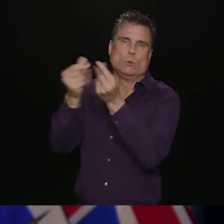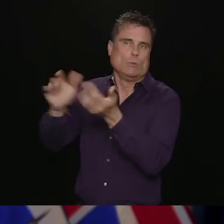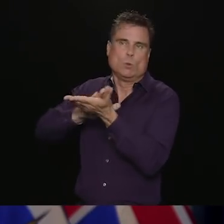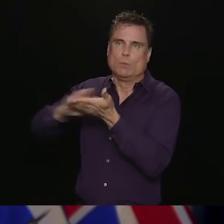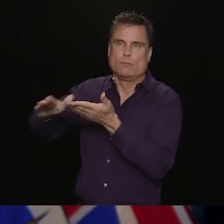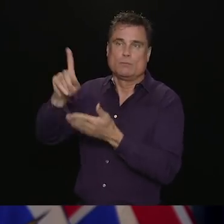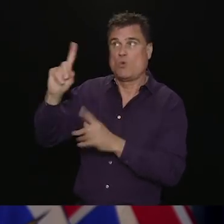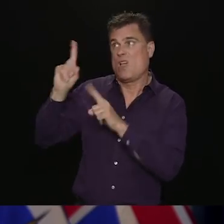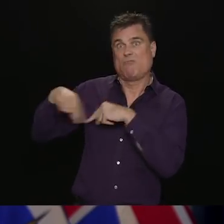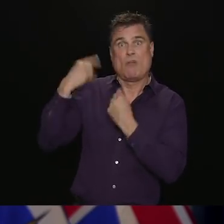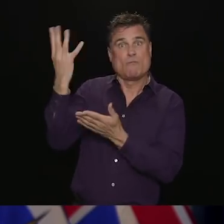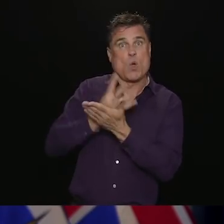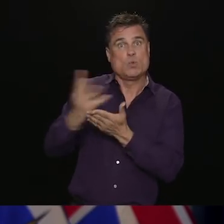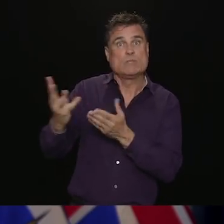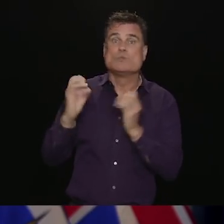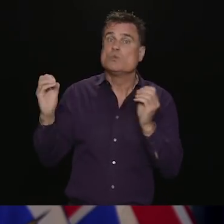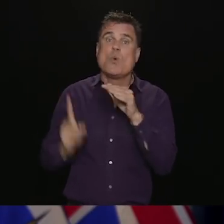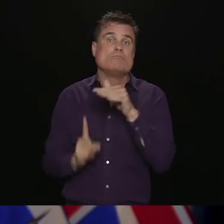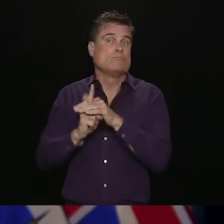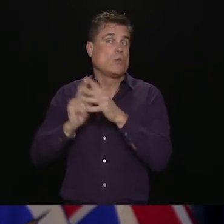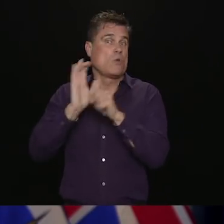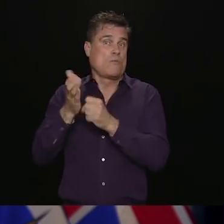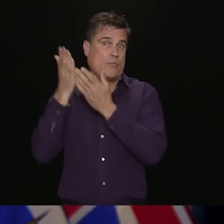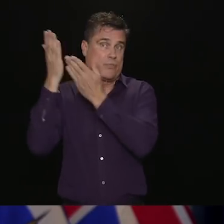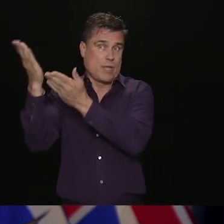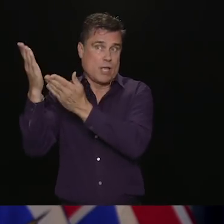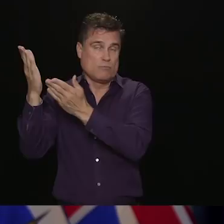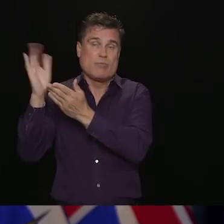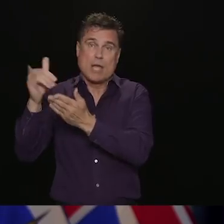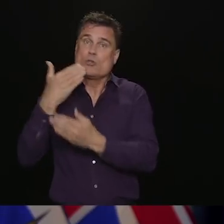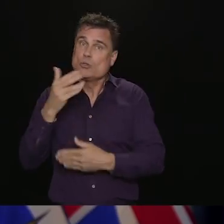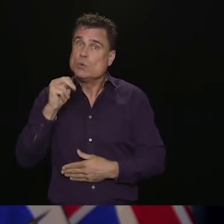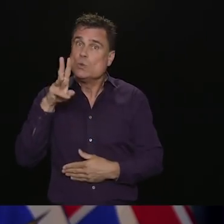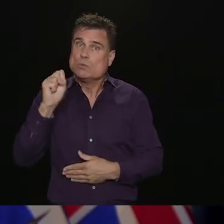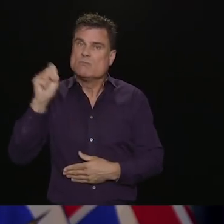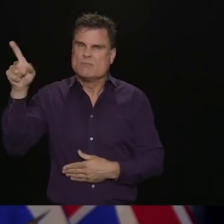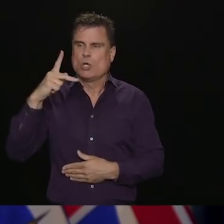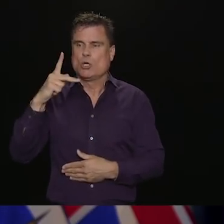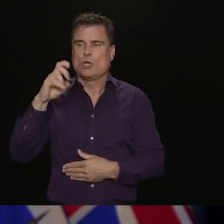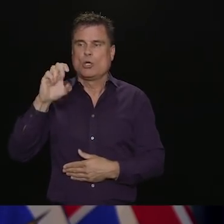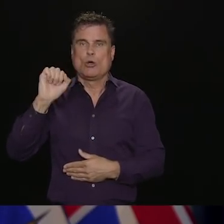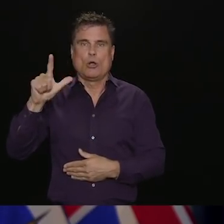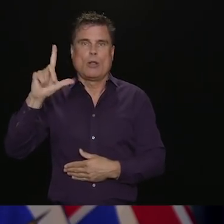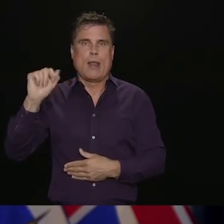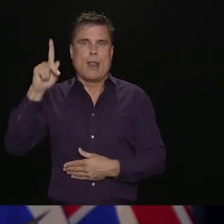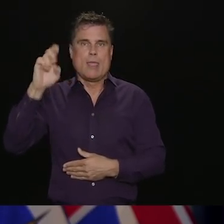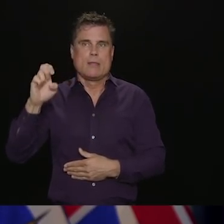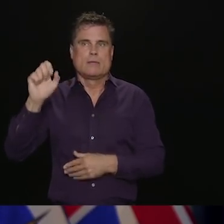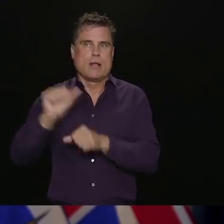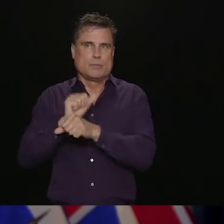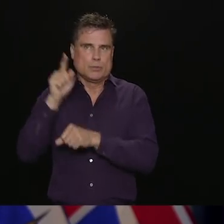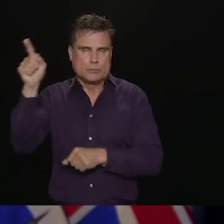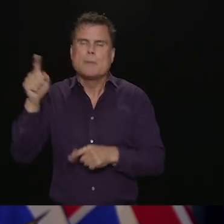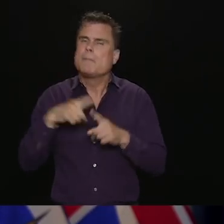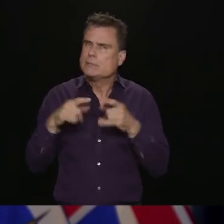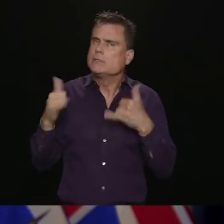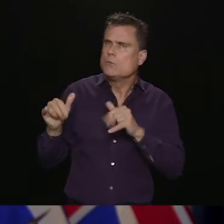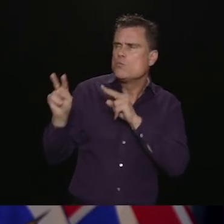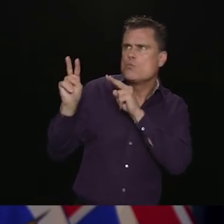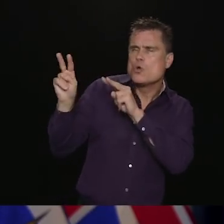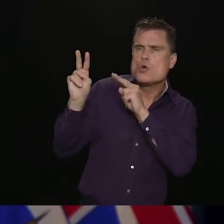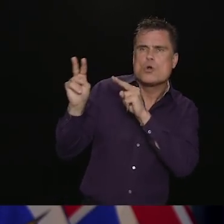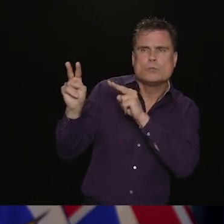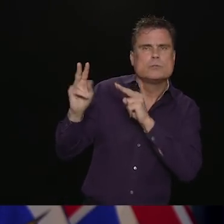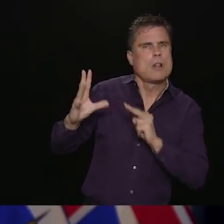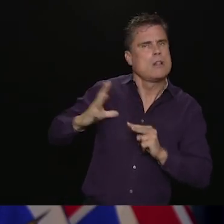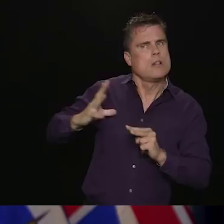news. We'll continue to monitor with them. And we continue to monitor and support in the other community